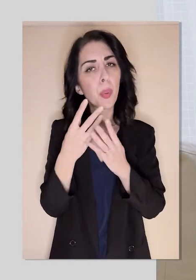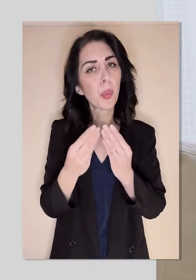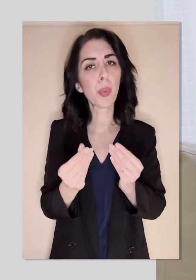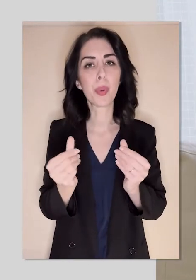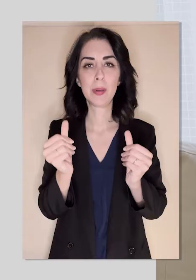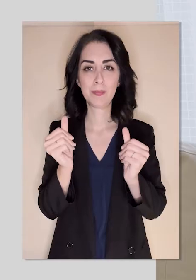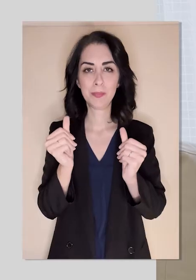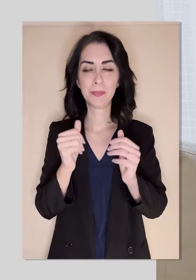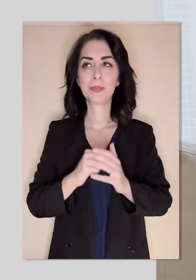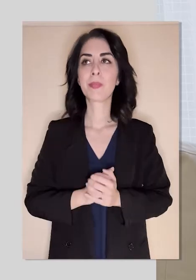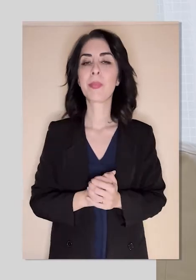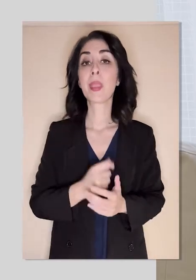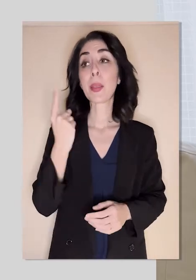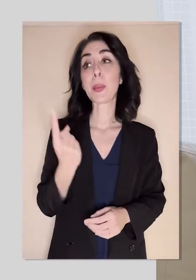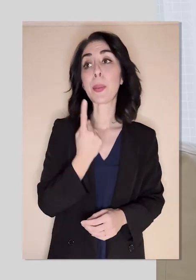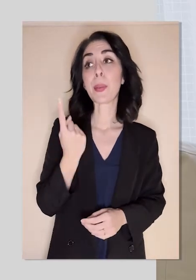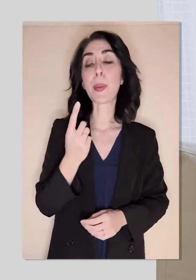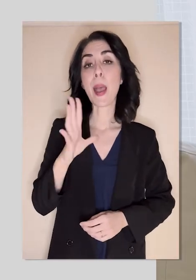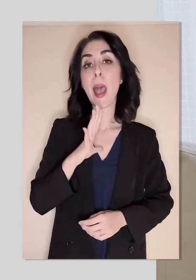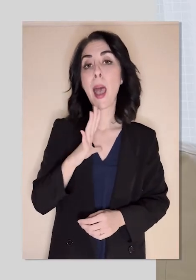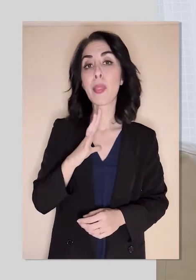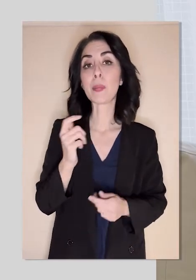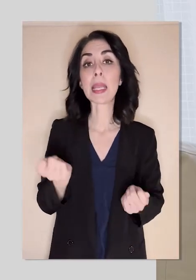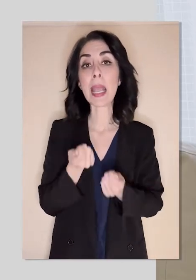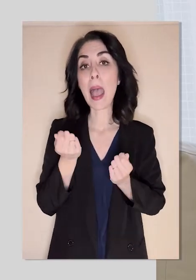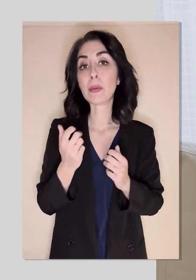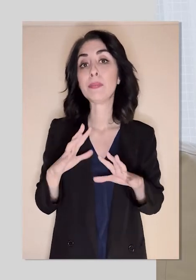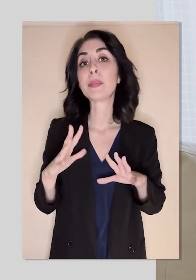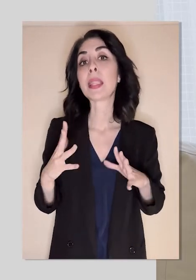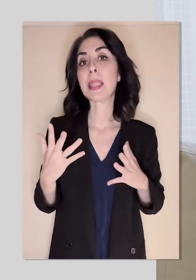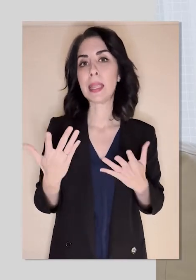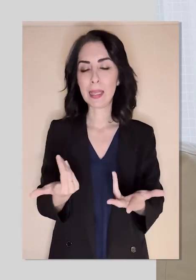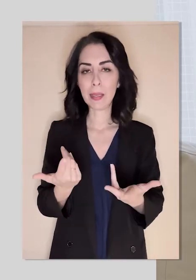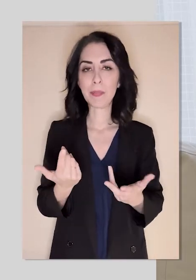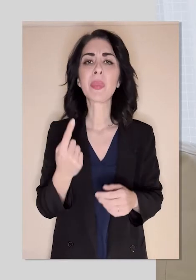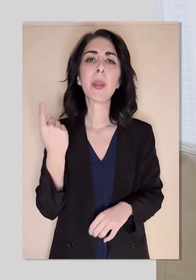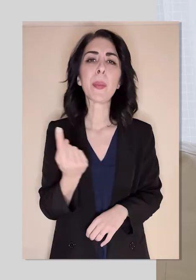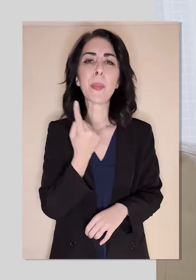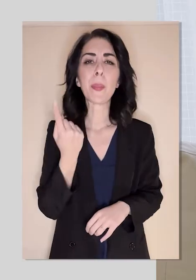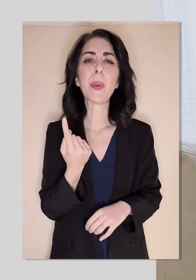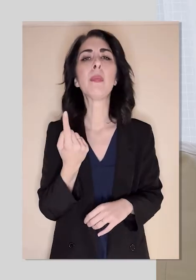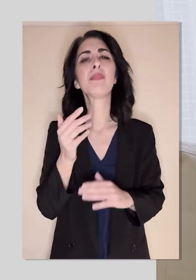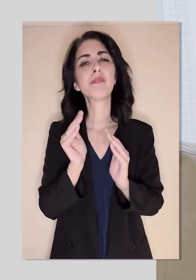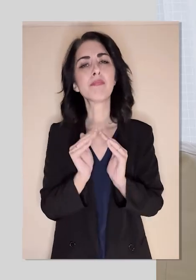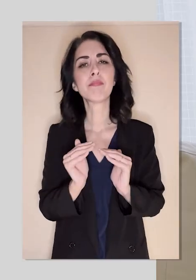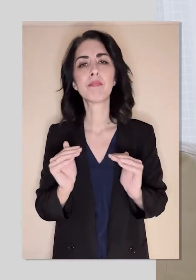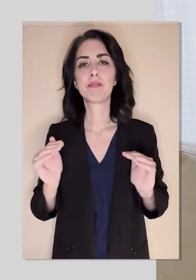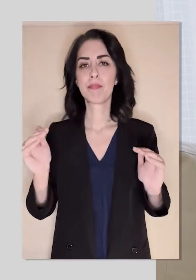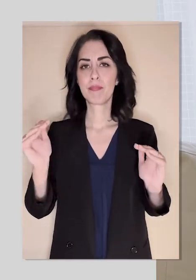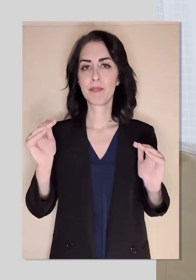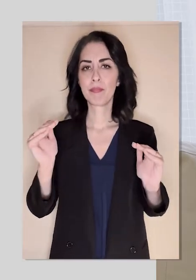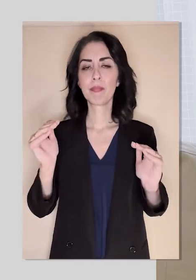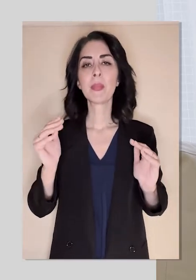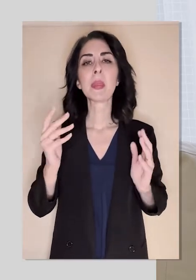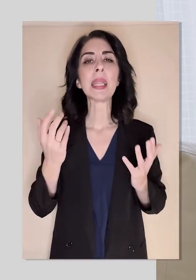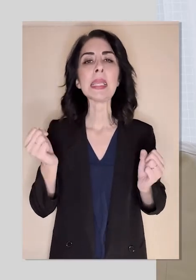Well, the simple things that some people like to do is get very quiet, put a cold compress